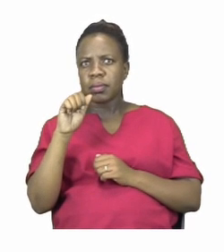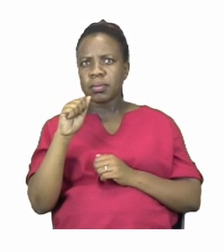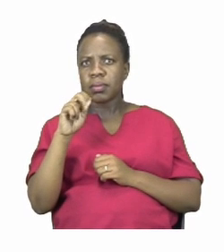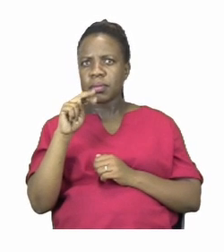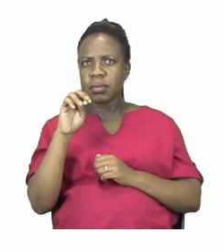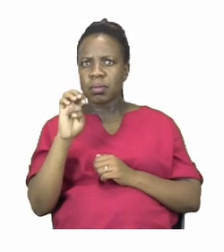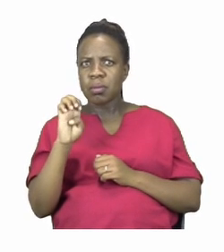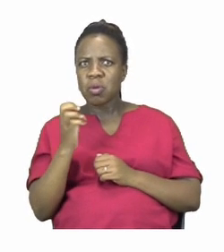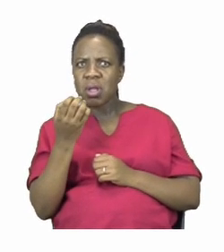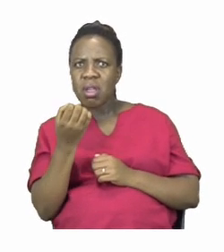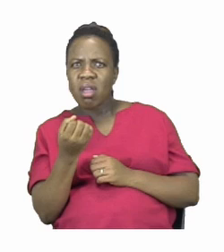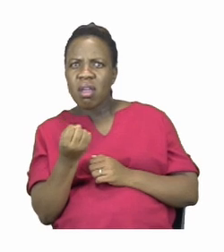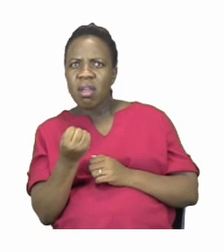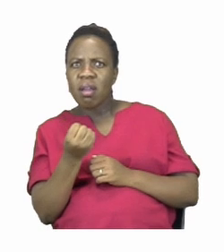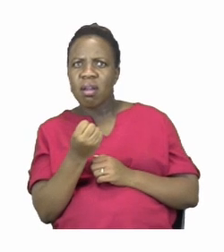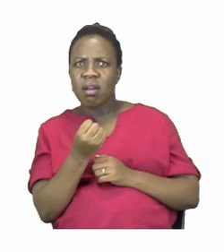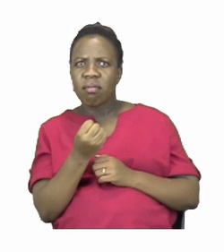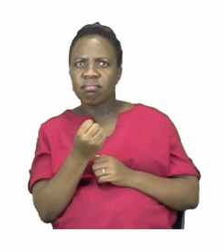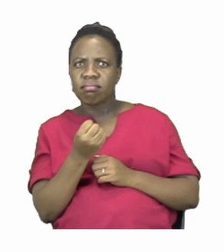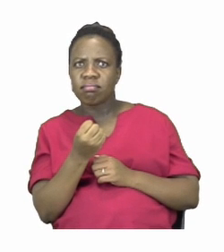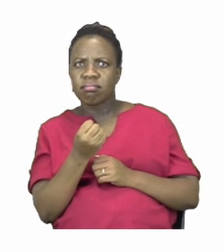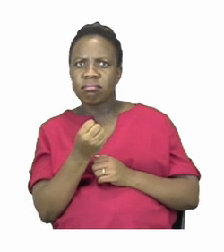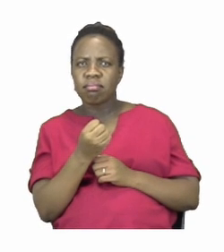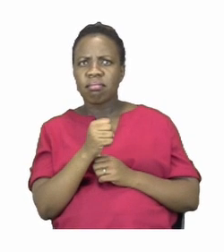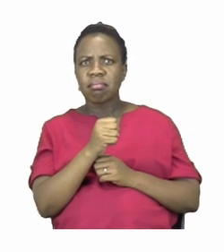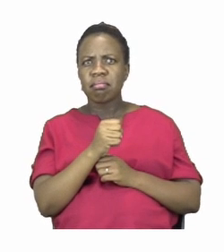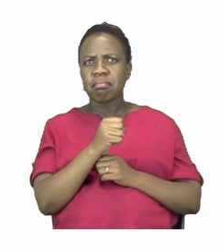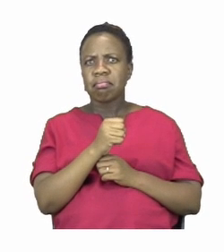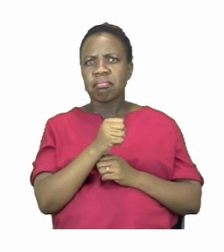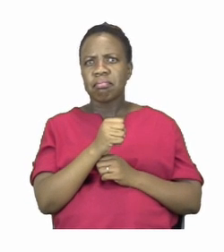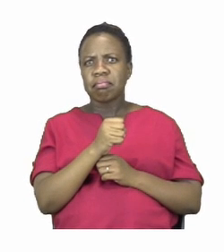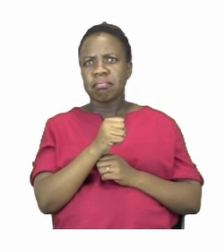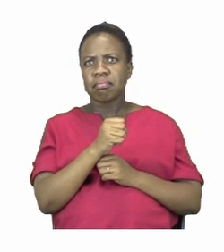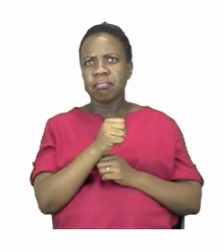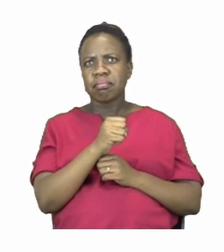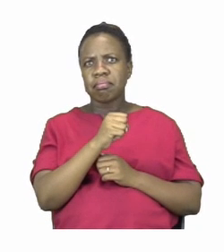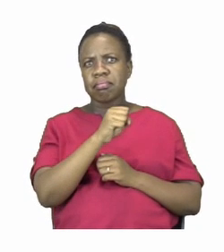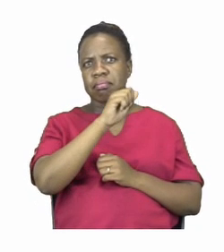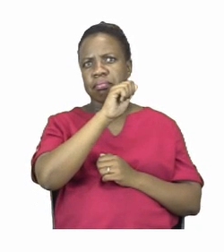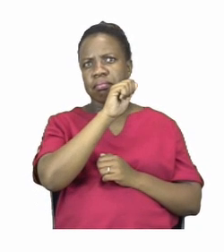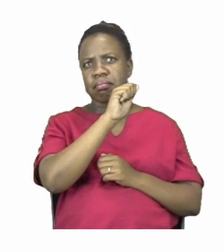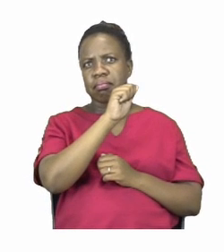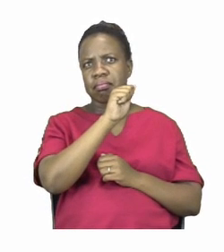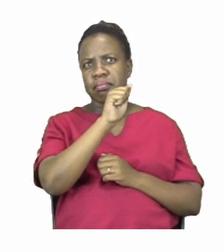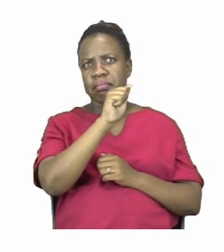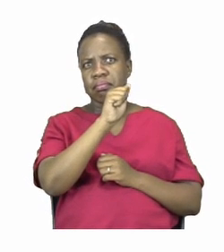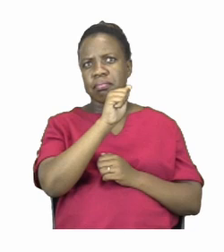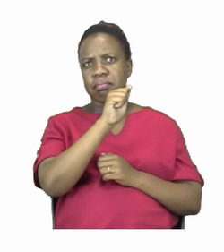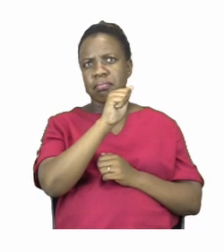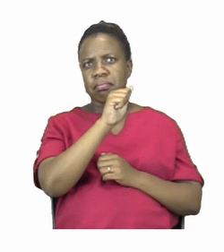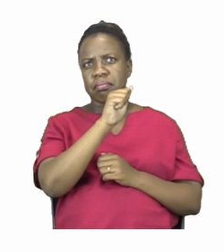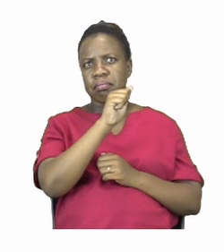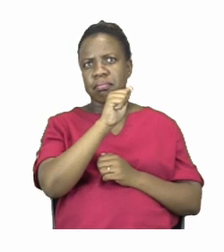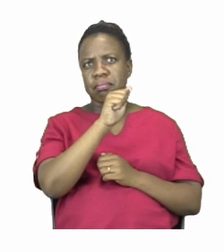Ariana's house? Good job. And then we also have the library. Can you